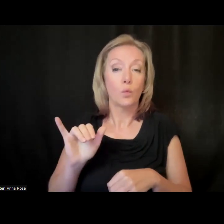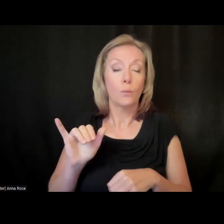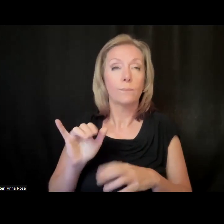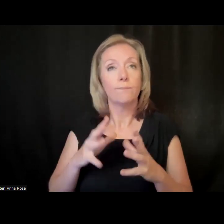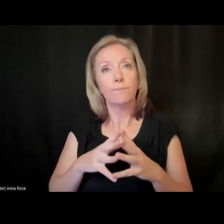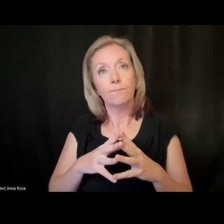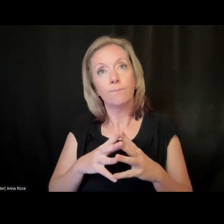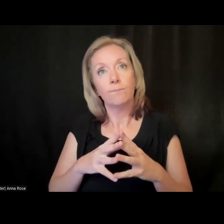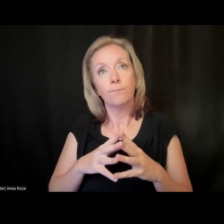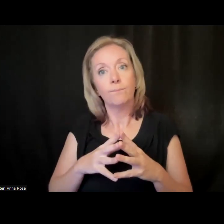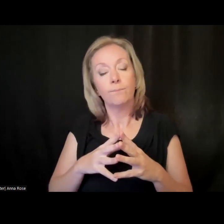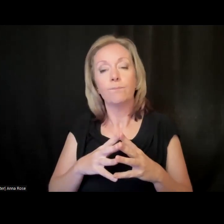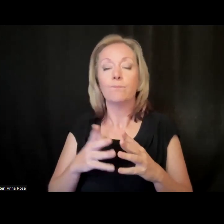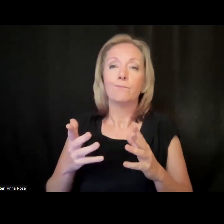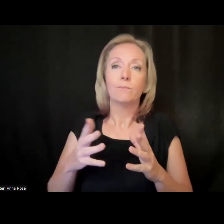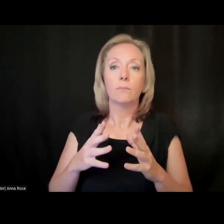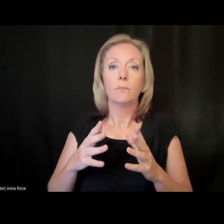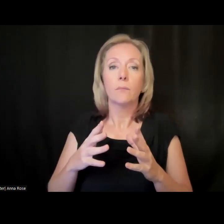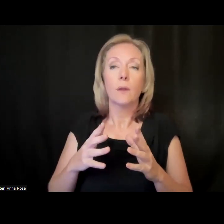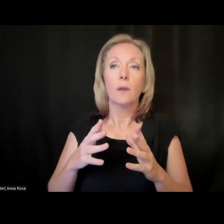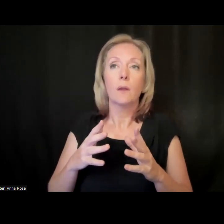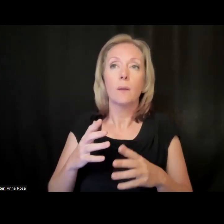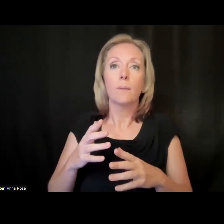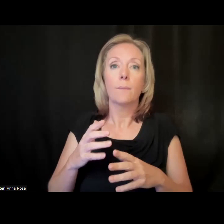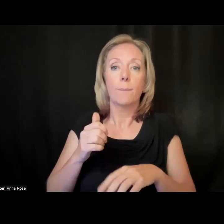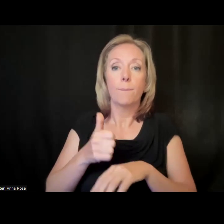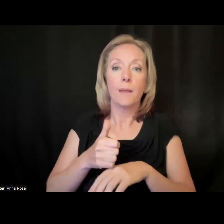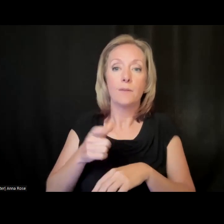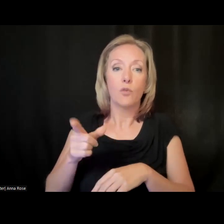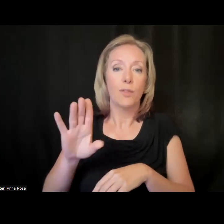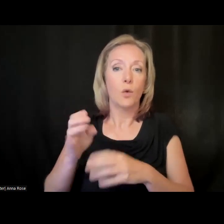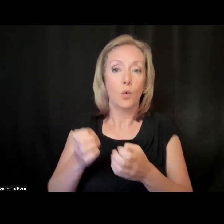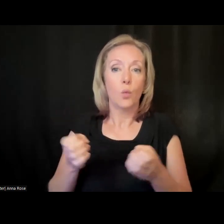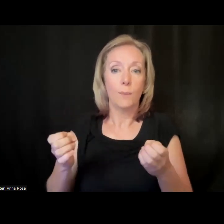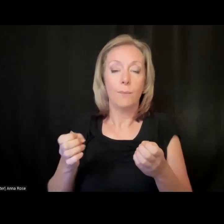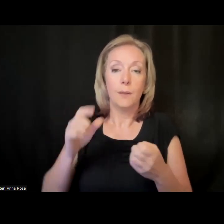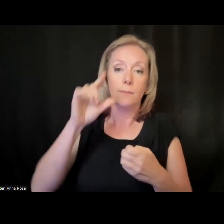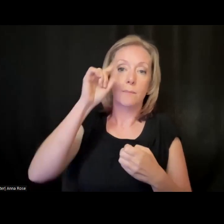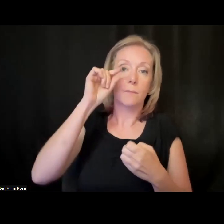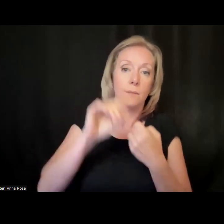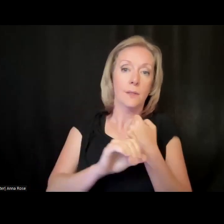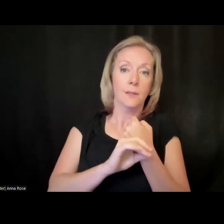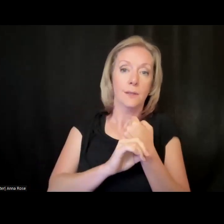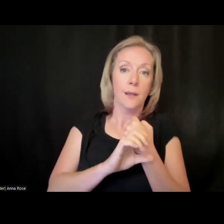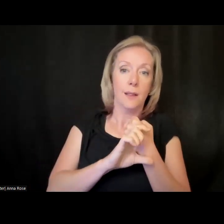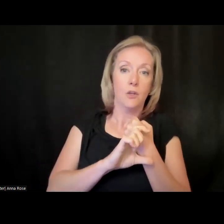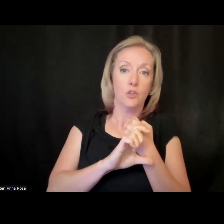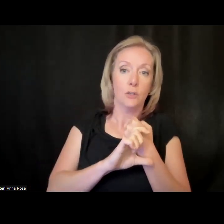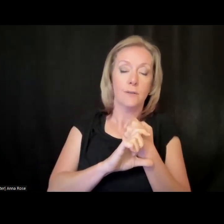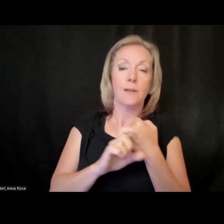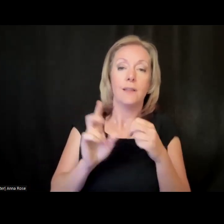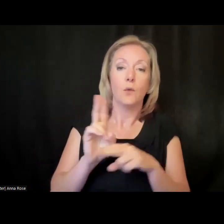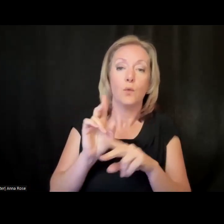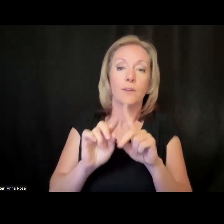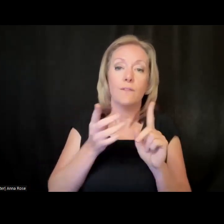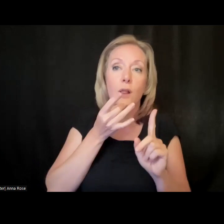to say involuntary, but basically based on how they use their equipment of the dilation, and then they have lenses and lights, they